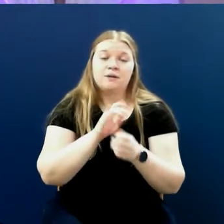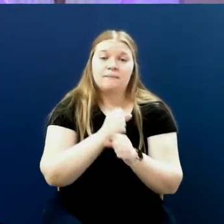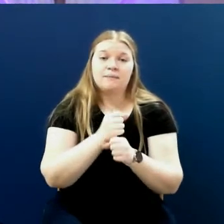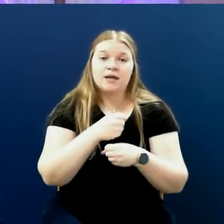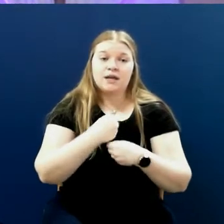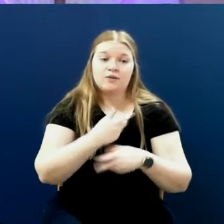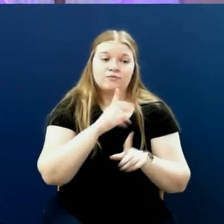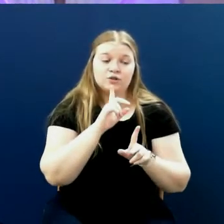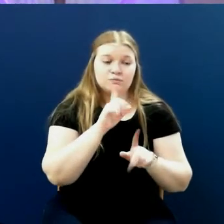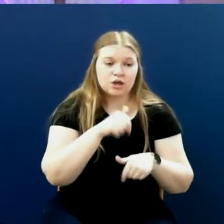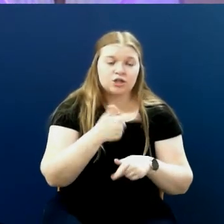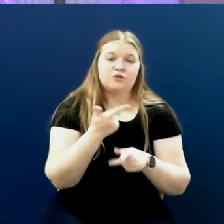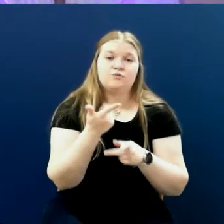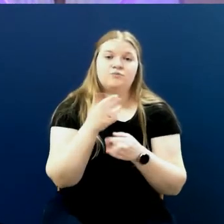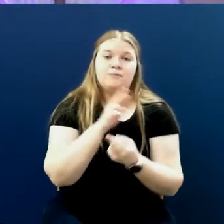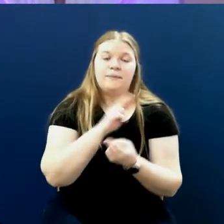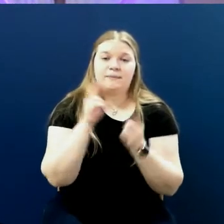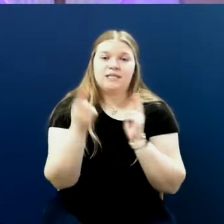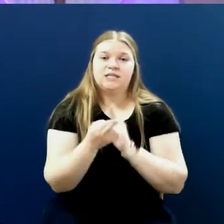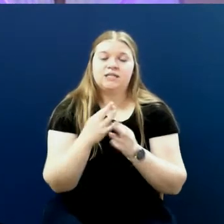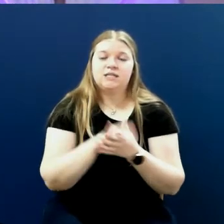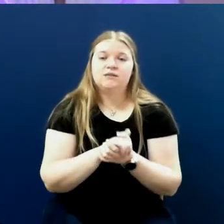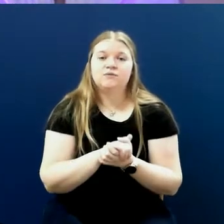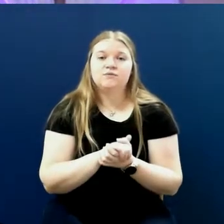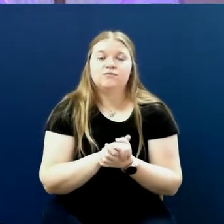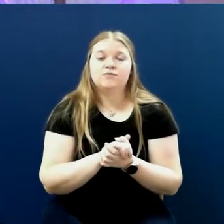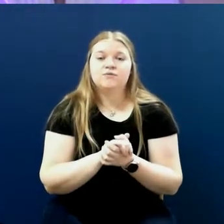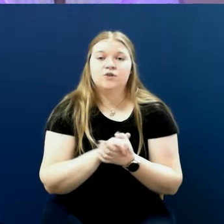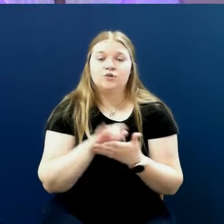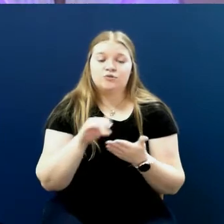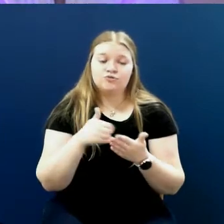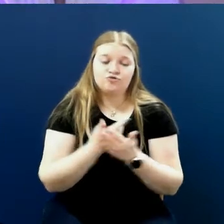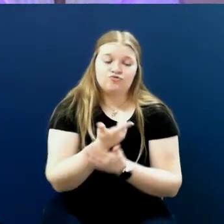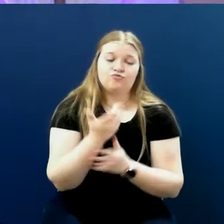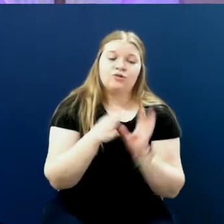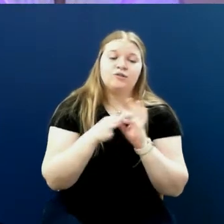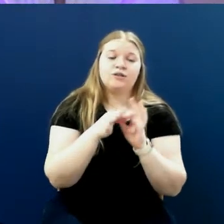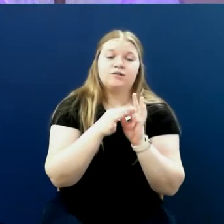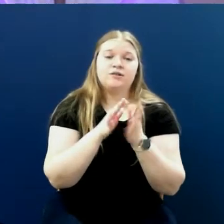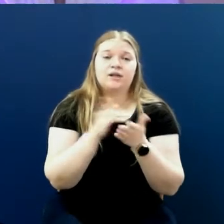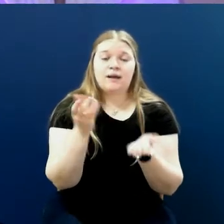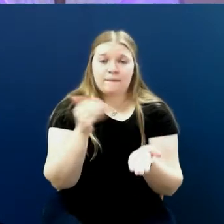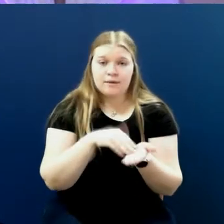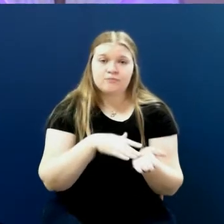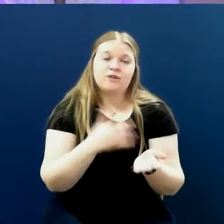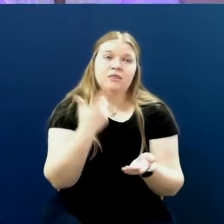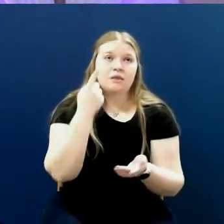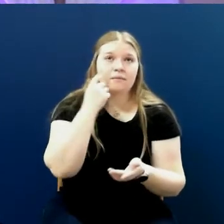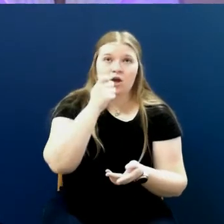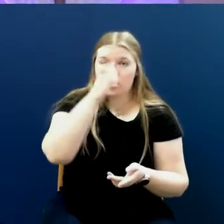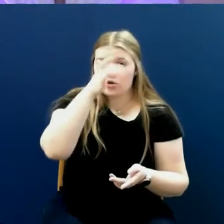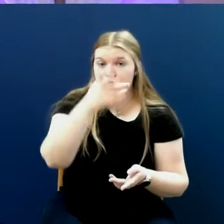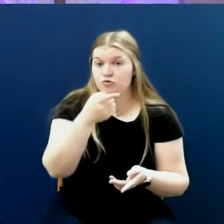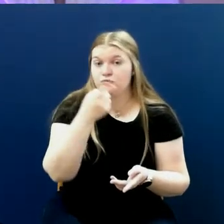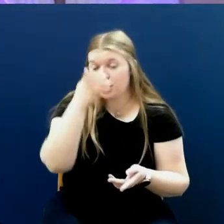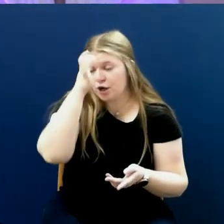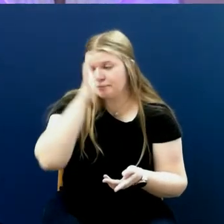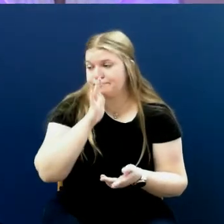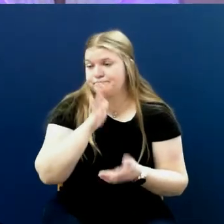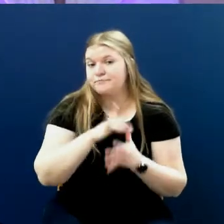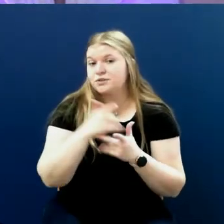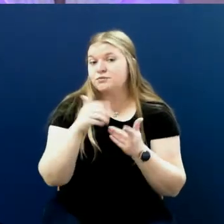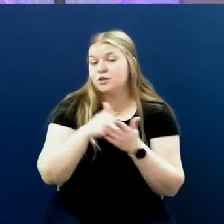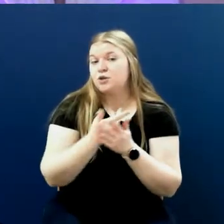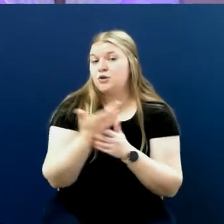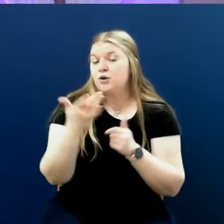response to repentance. Now, for a restored relationship to happen, let's think about you and God for a moment. For a restored